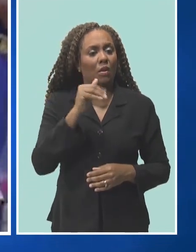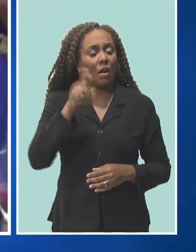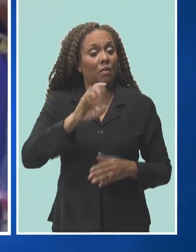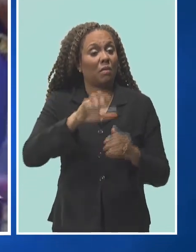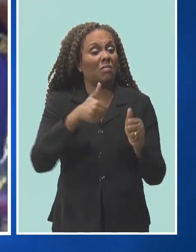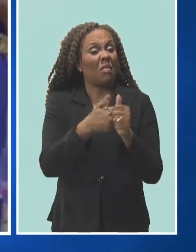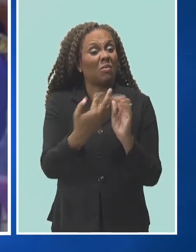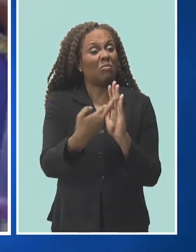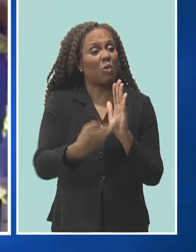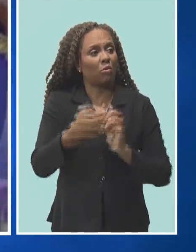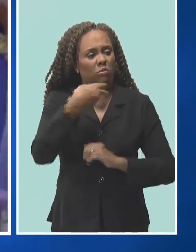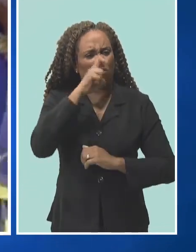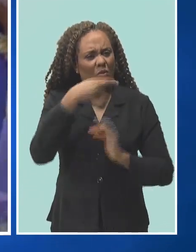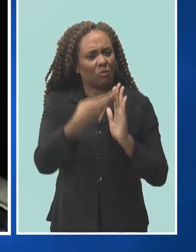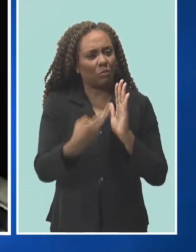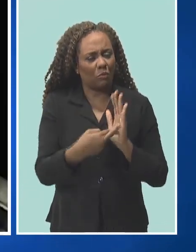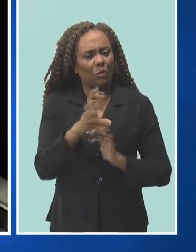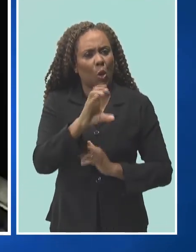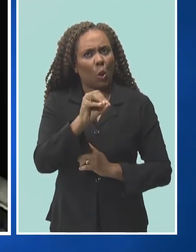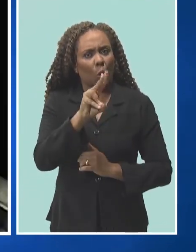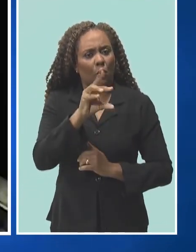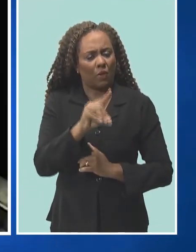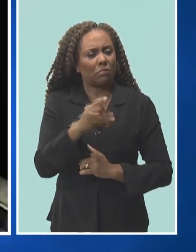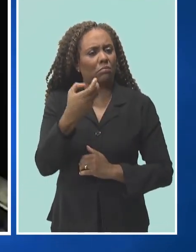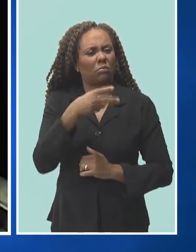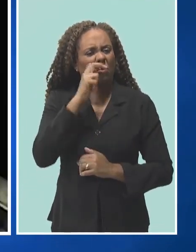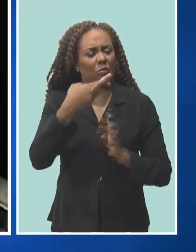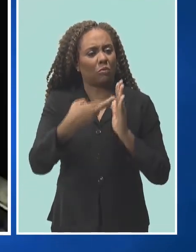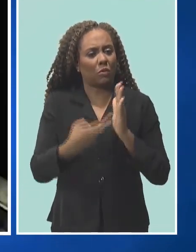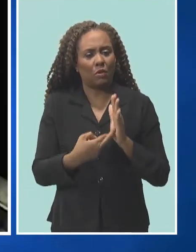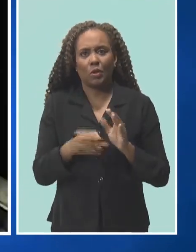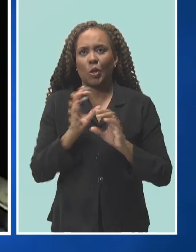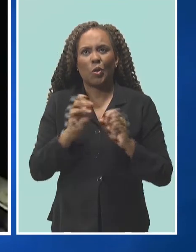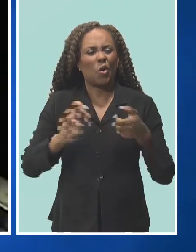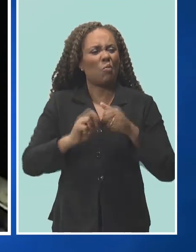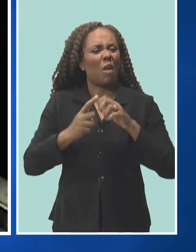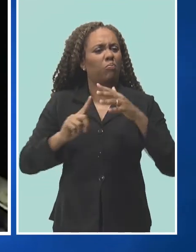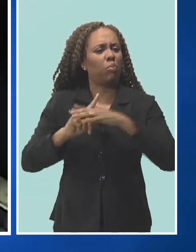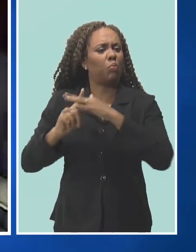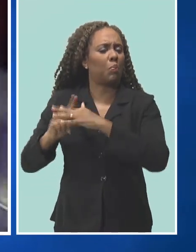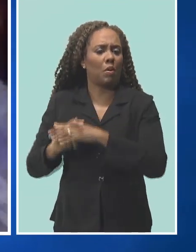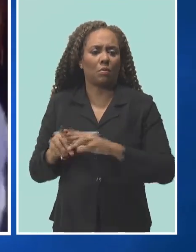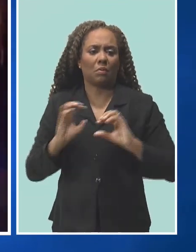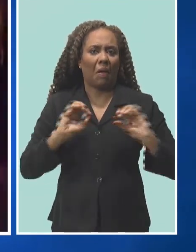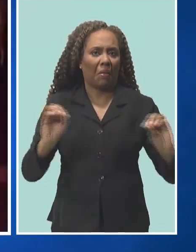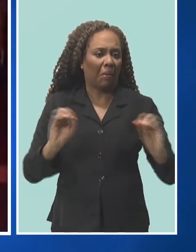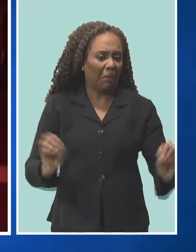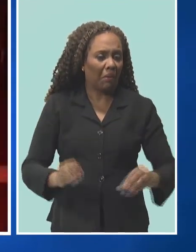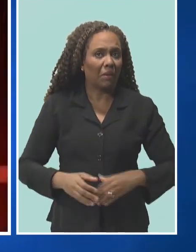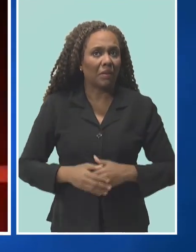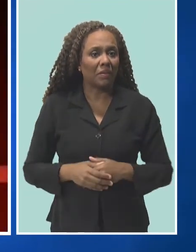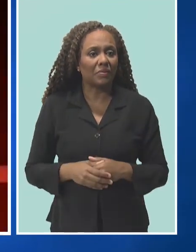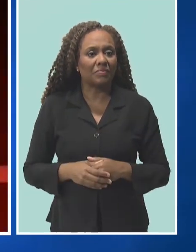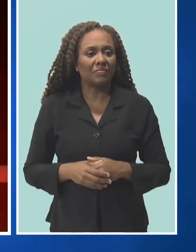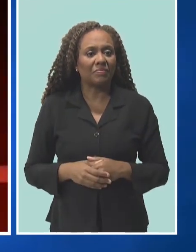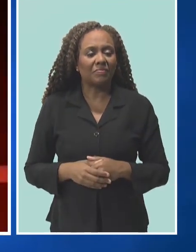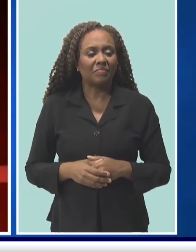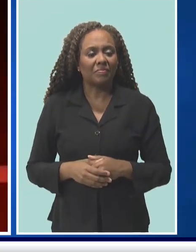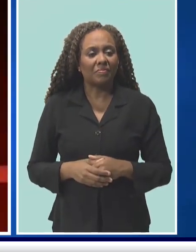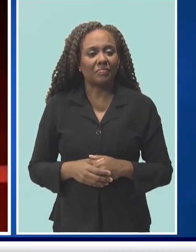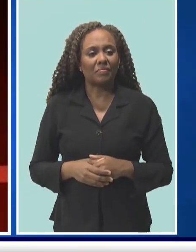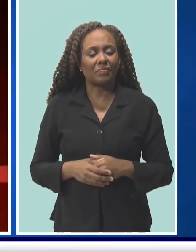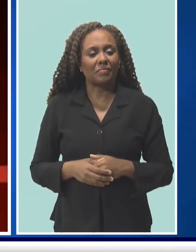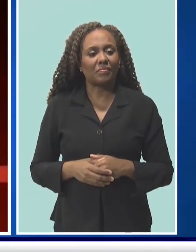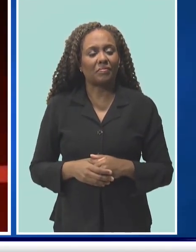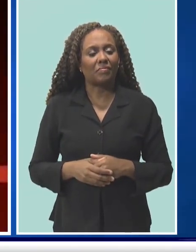following strict guidelines as mandated by health officials, there were no issues arising from the new mode of operations. So we are on again